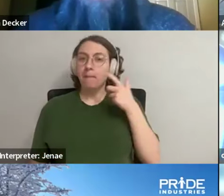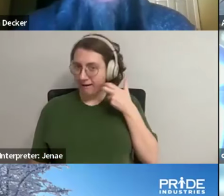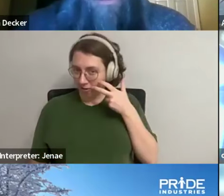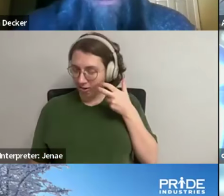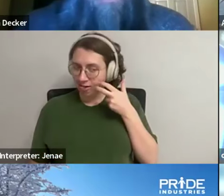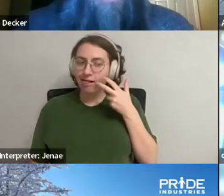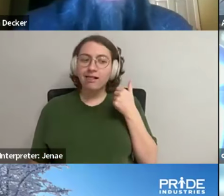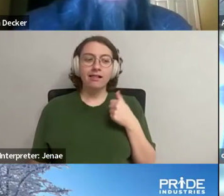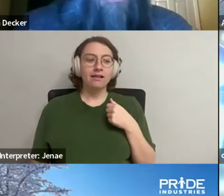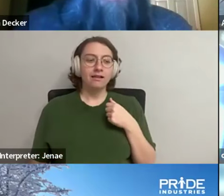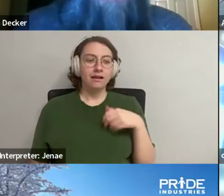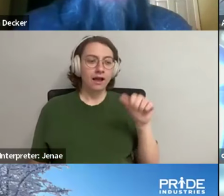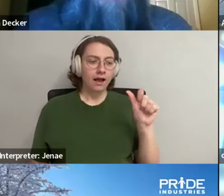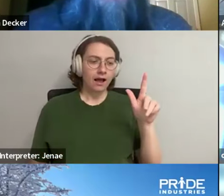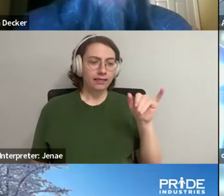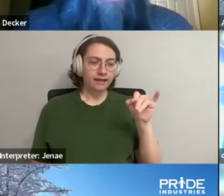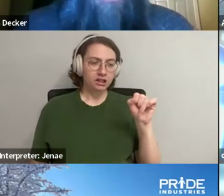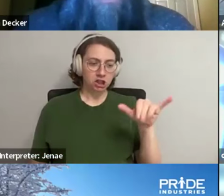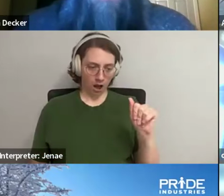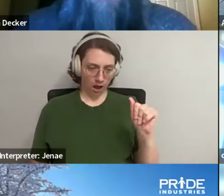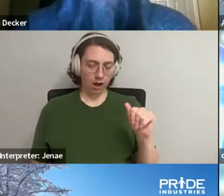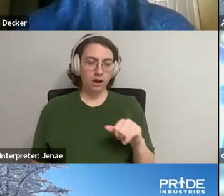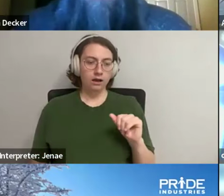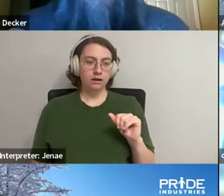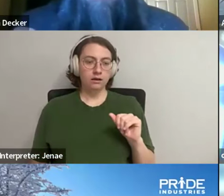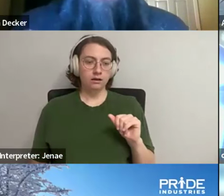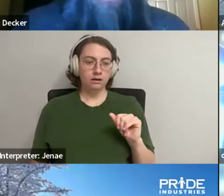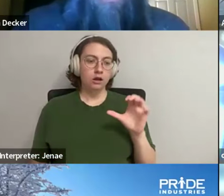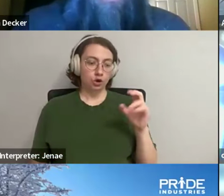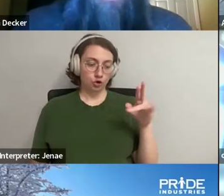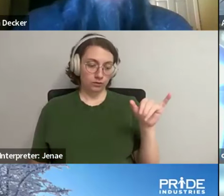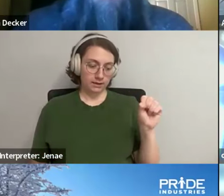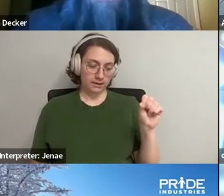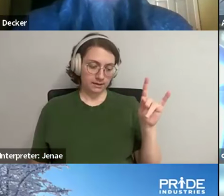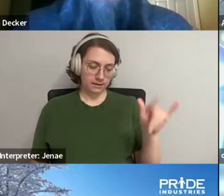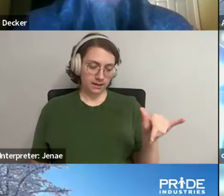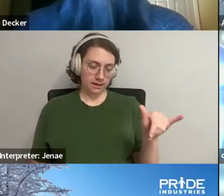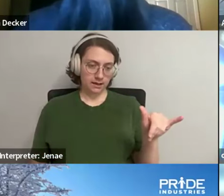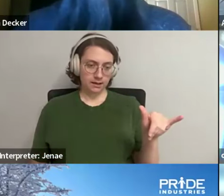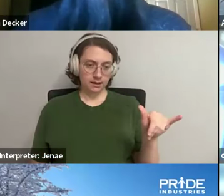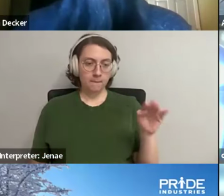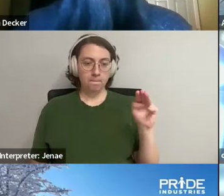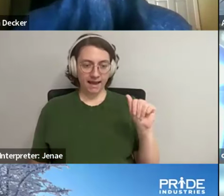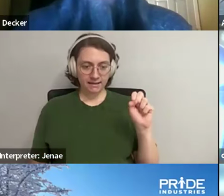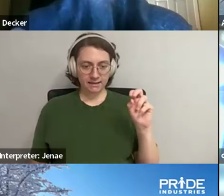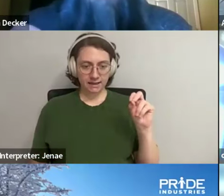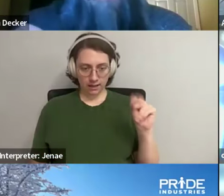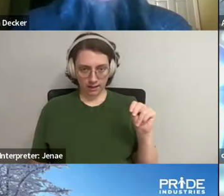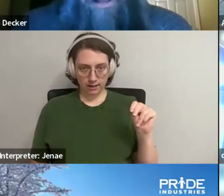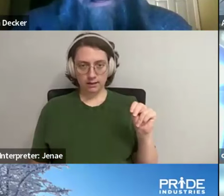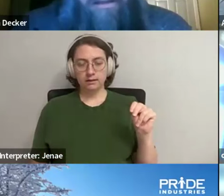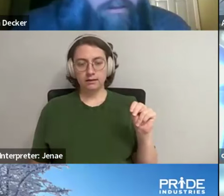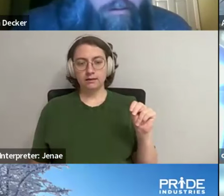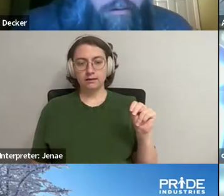Mercado, and Alicia, and Christy, and Mason,